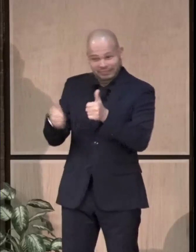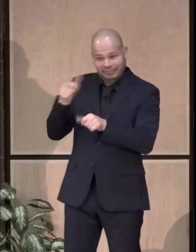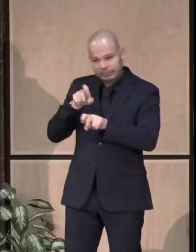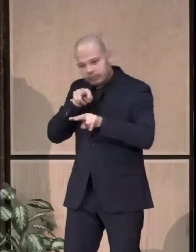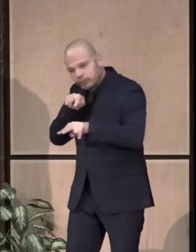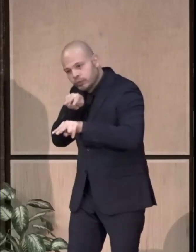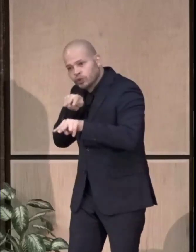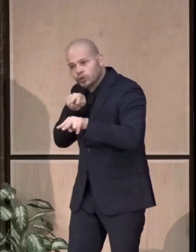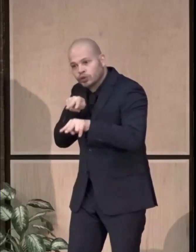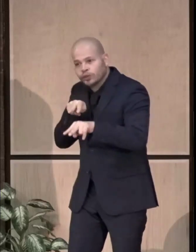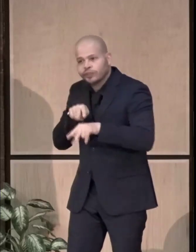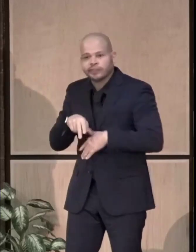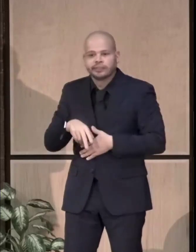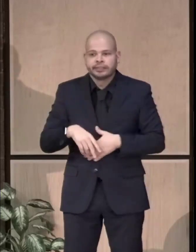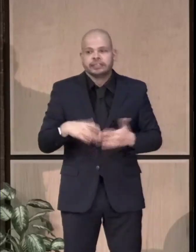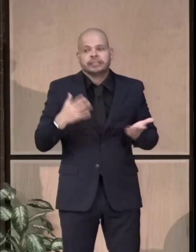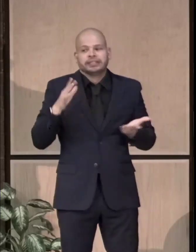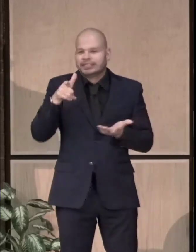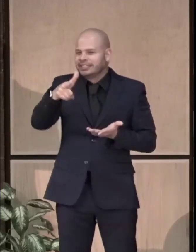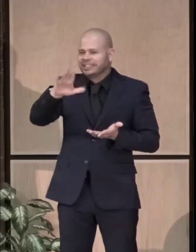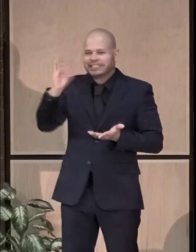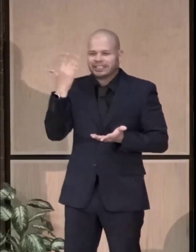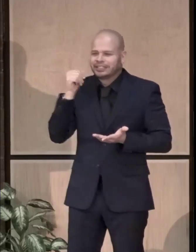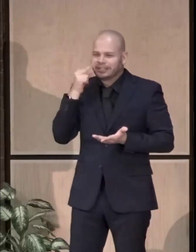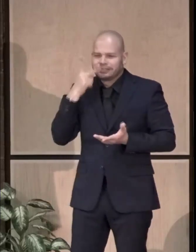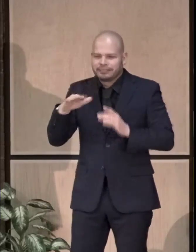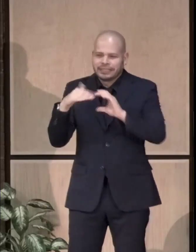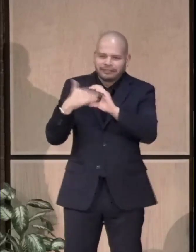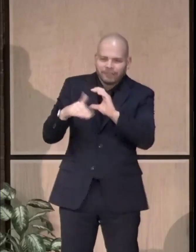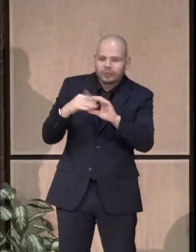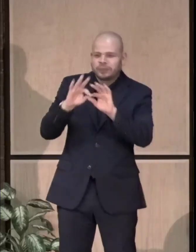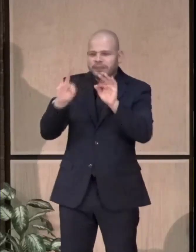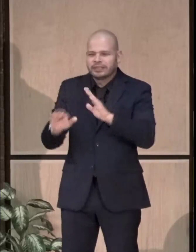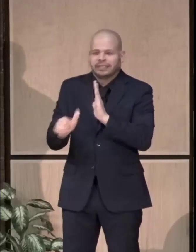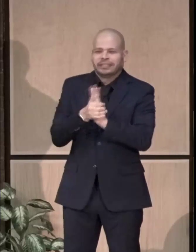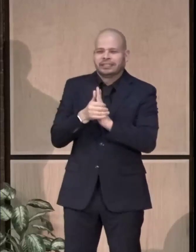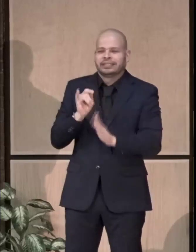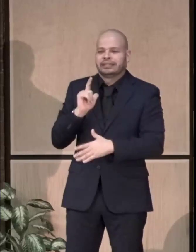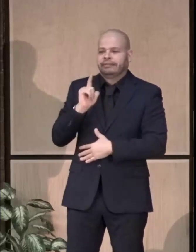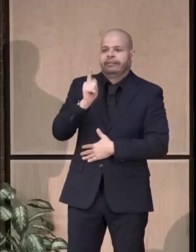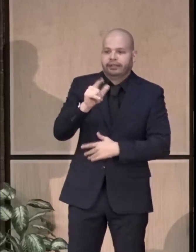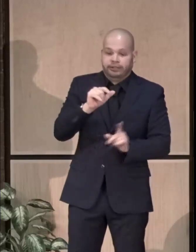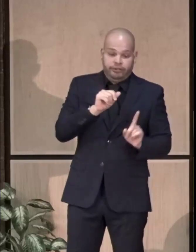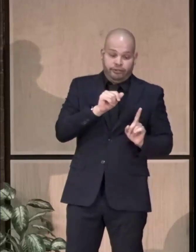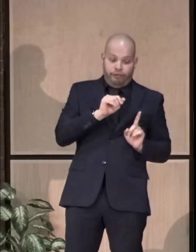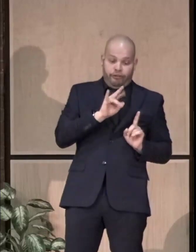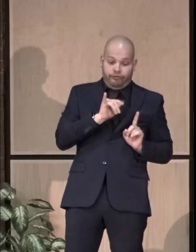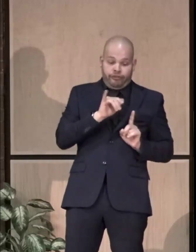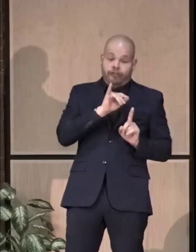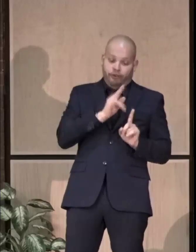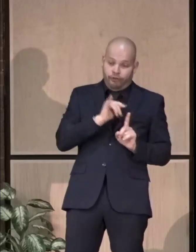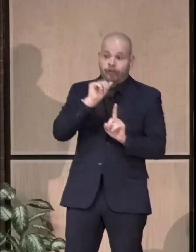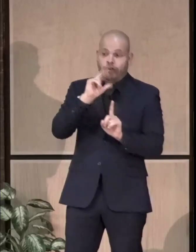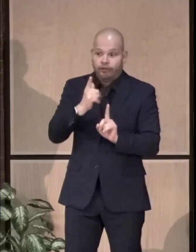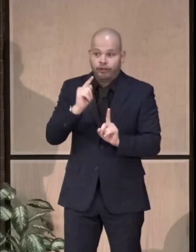form in July or August, but did you understand that? I understand it's one of the responsibilities,